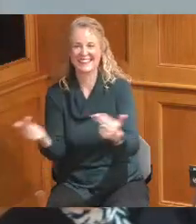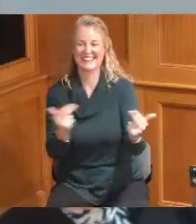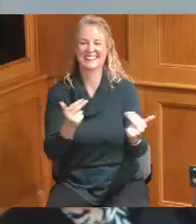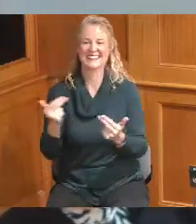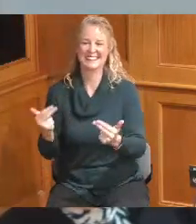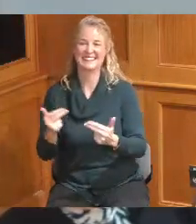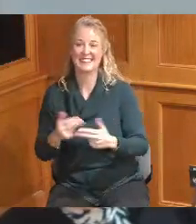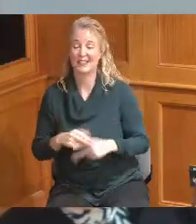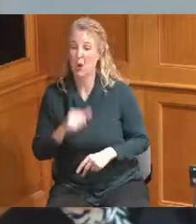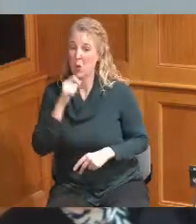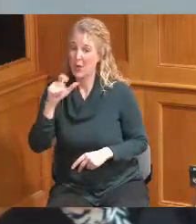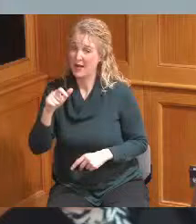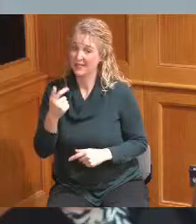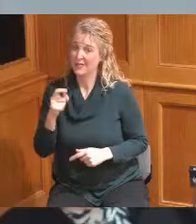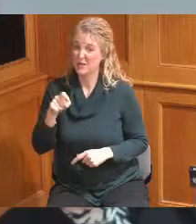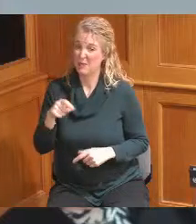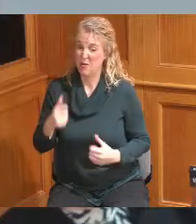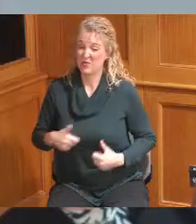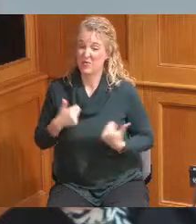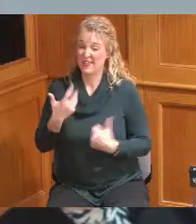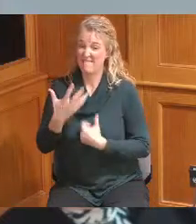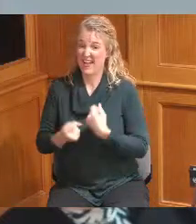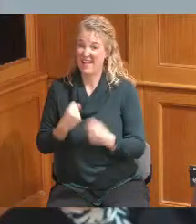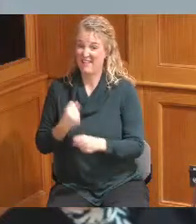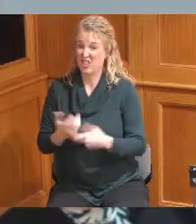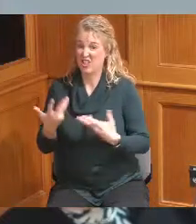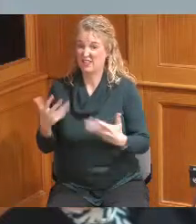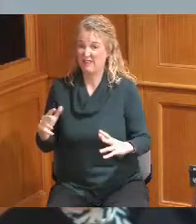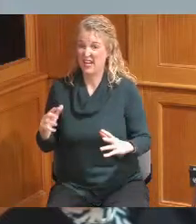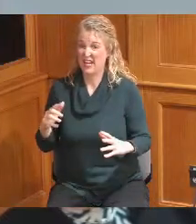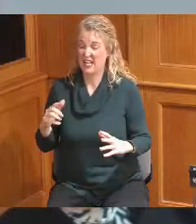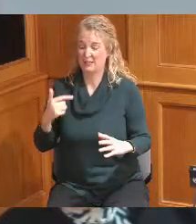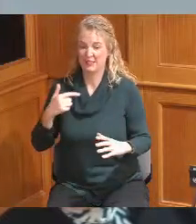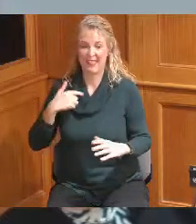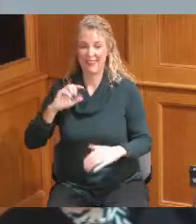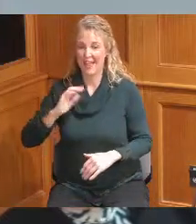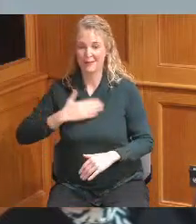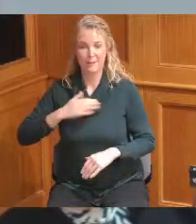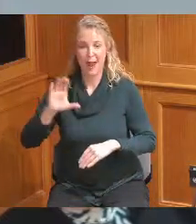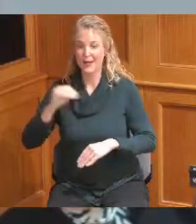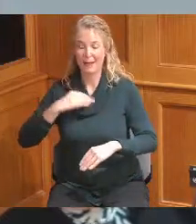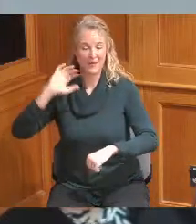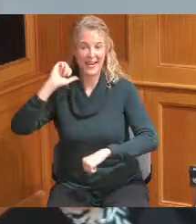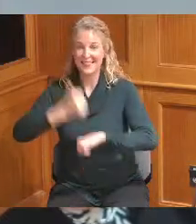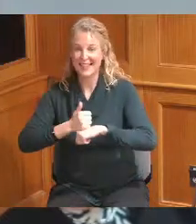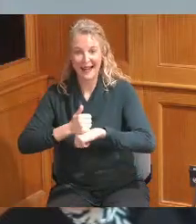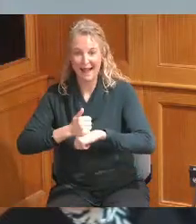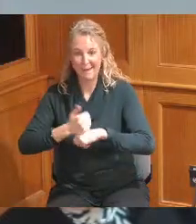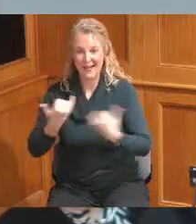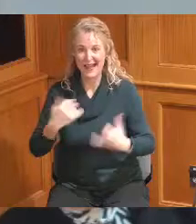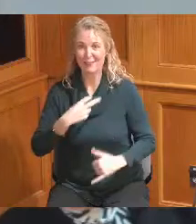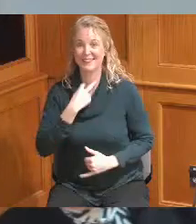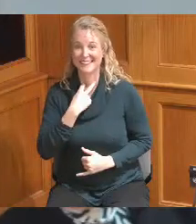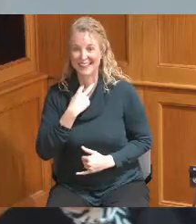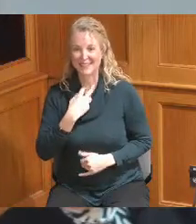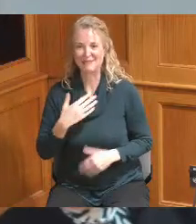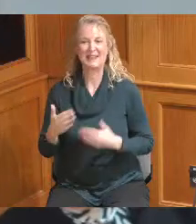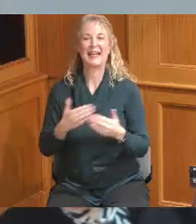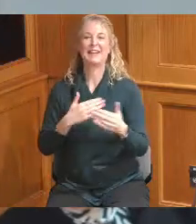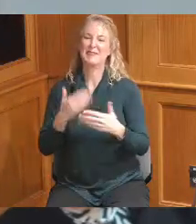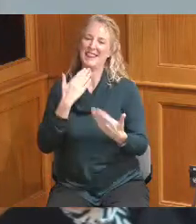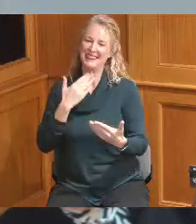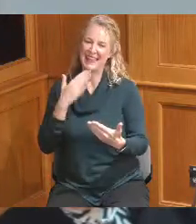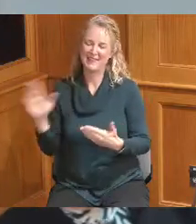We were supposed to be here for 5 years, and I started Mortar and messed that up. So I'm grateful to be here and thankful